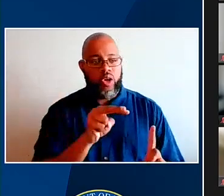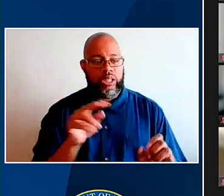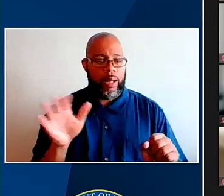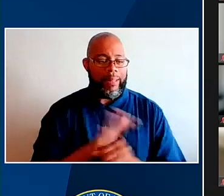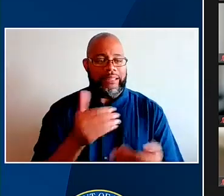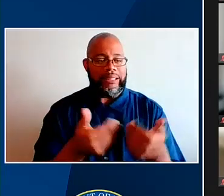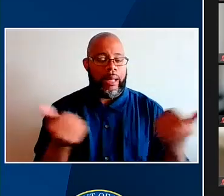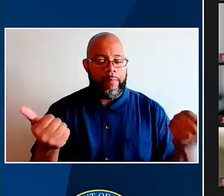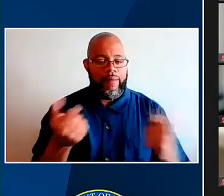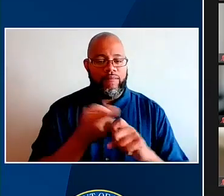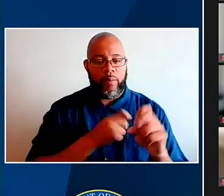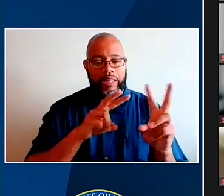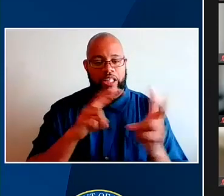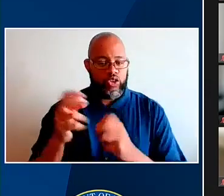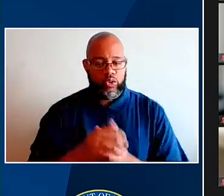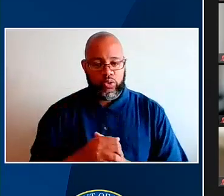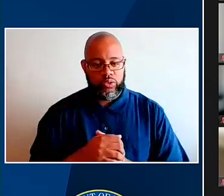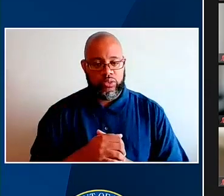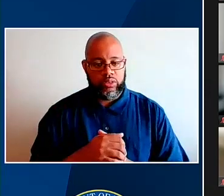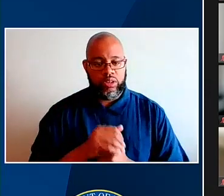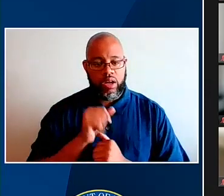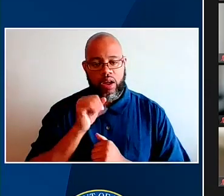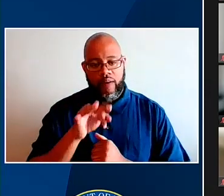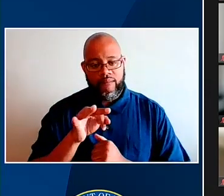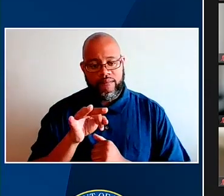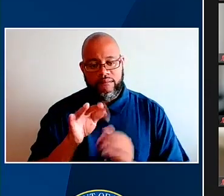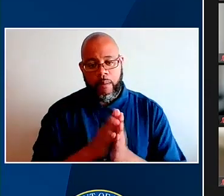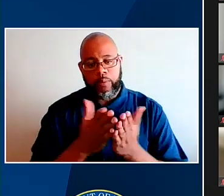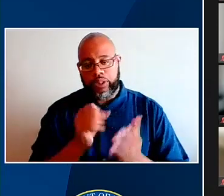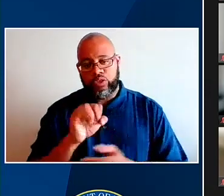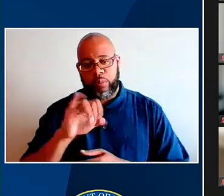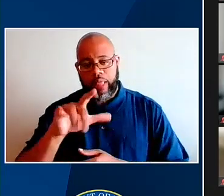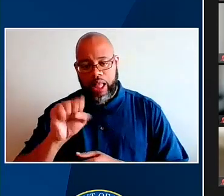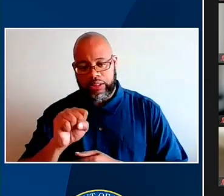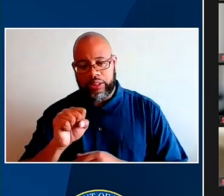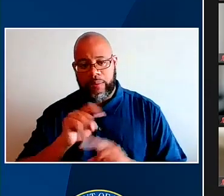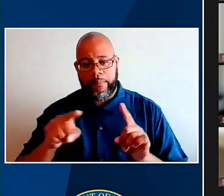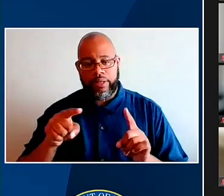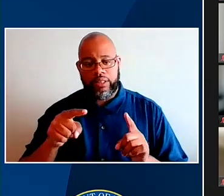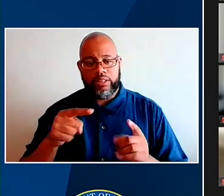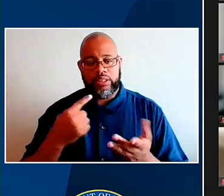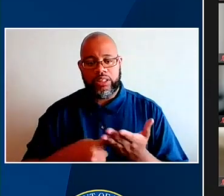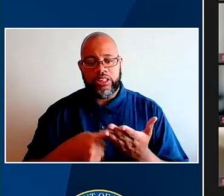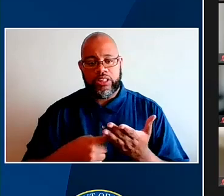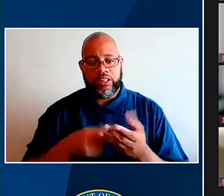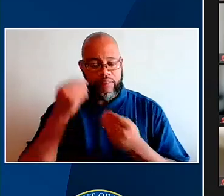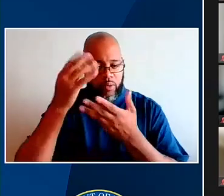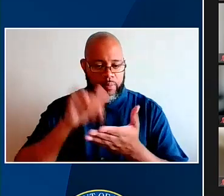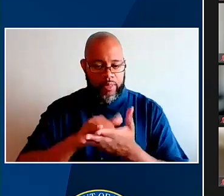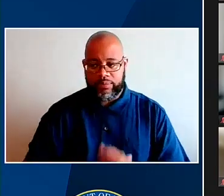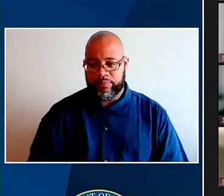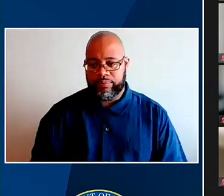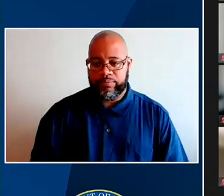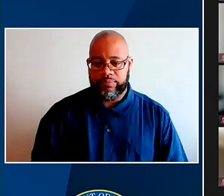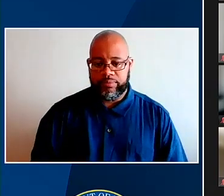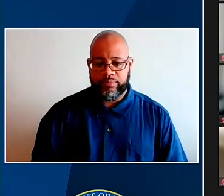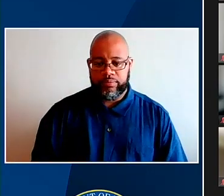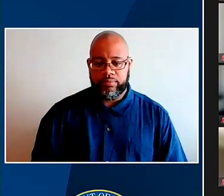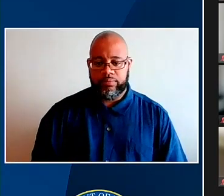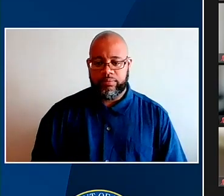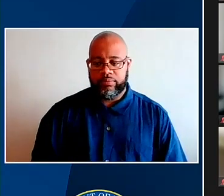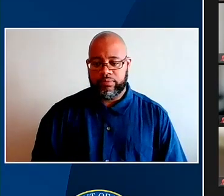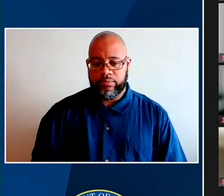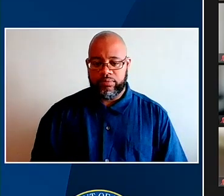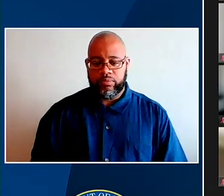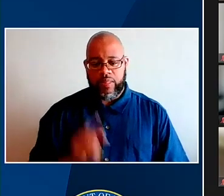separately from the issue of books and supplies, but this does conform with that. So I just want to point that out as you think